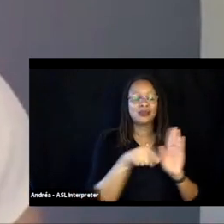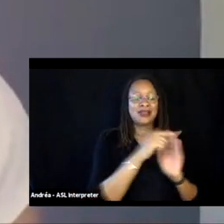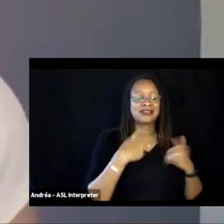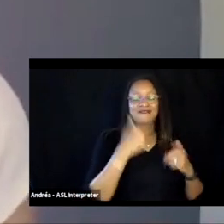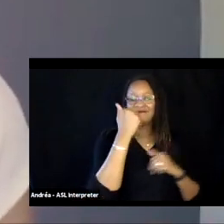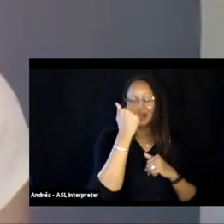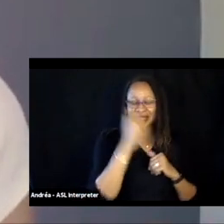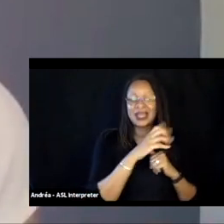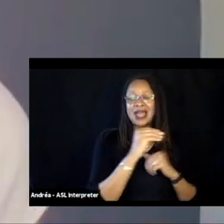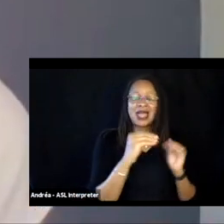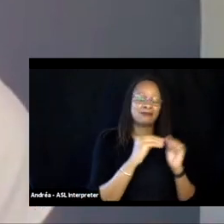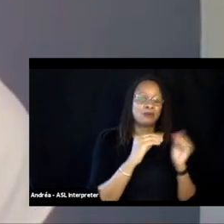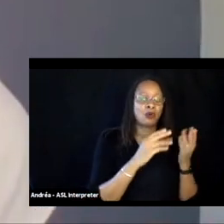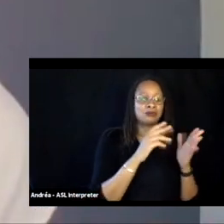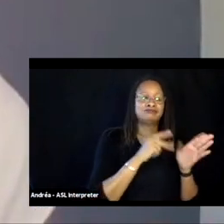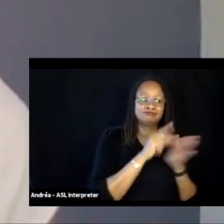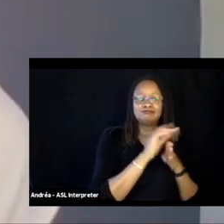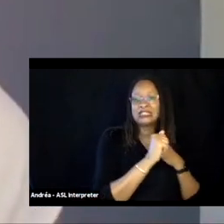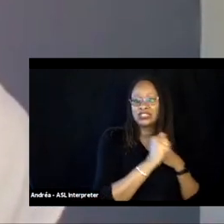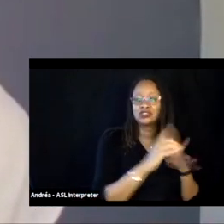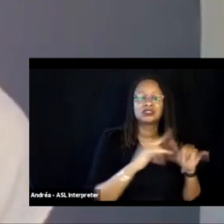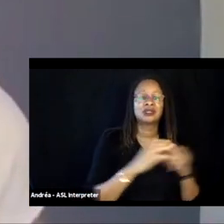and ethnicity, we need to write characters of color